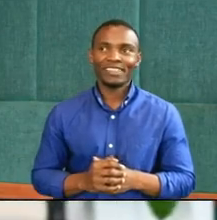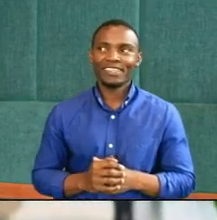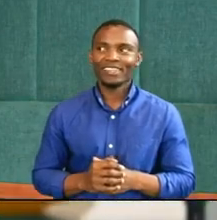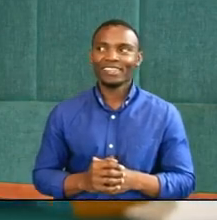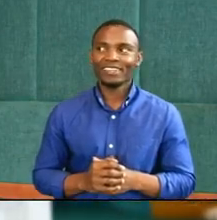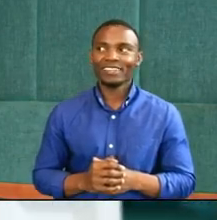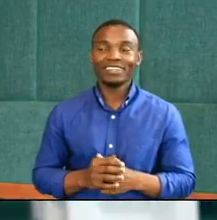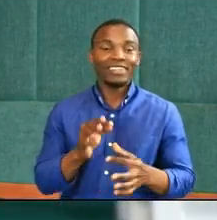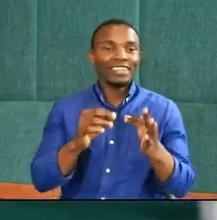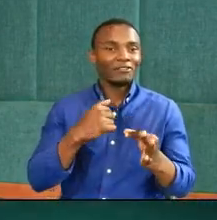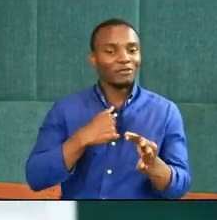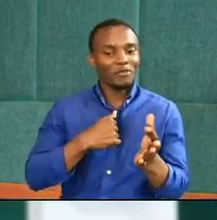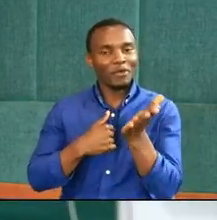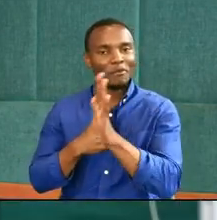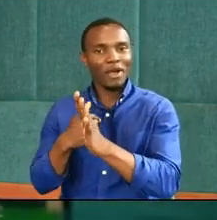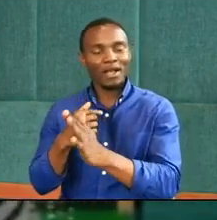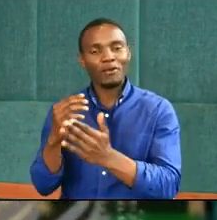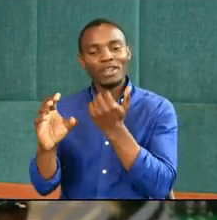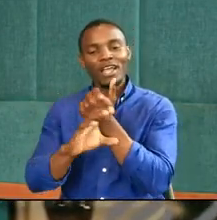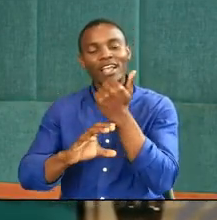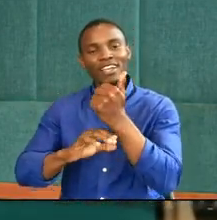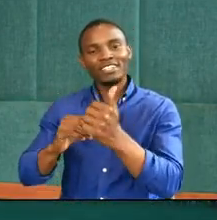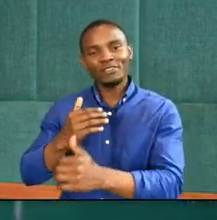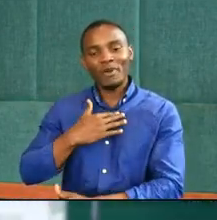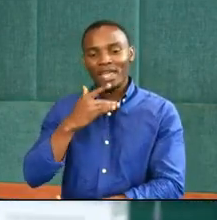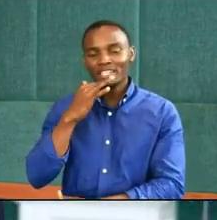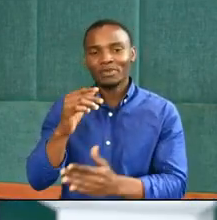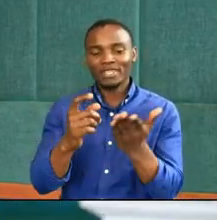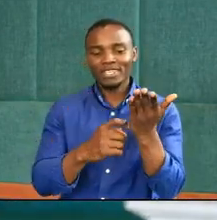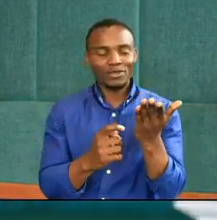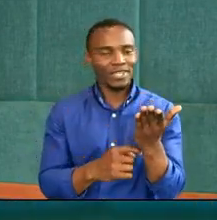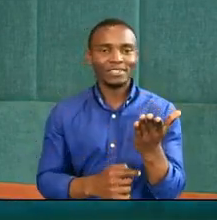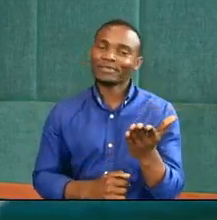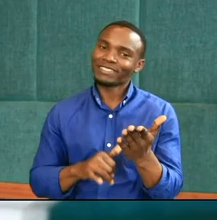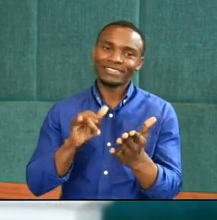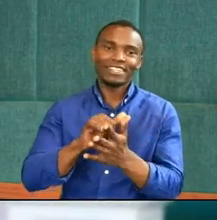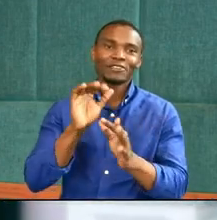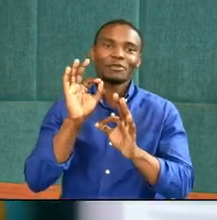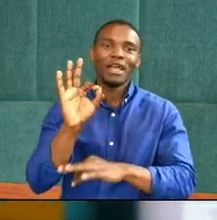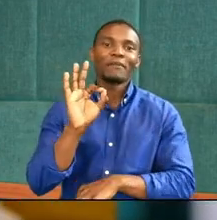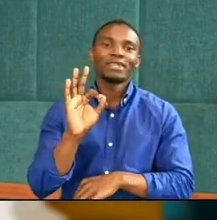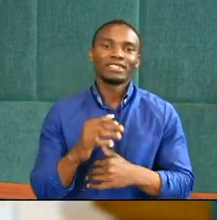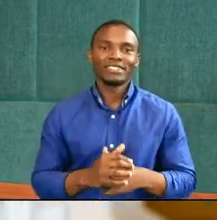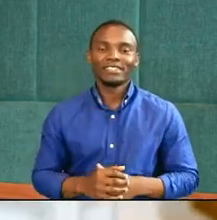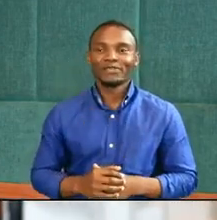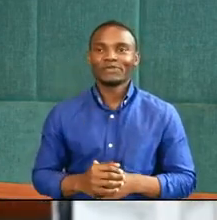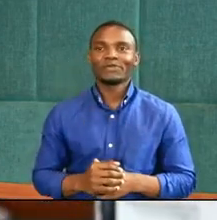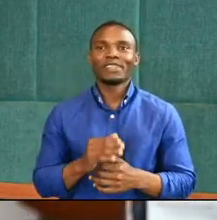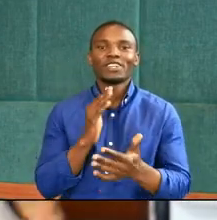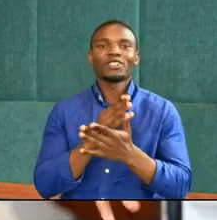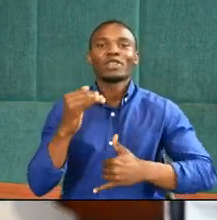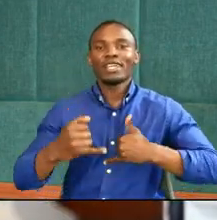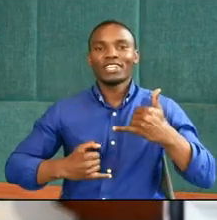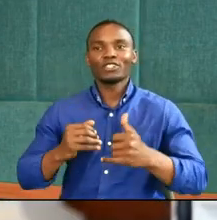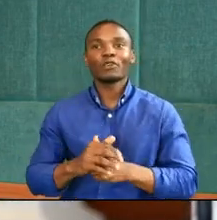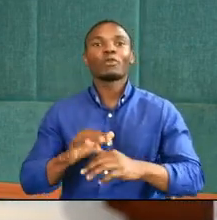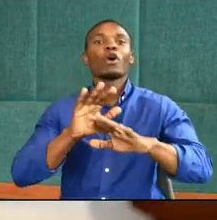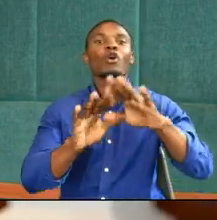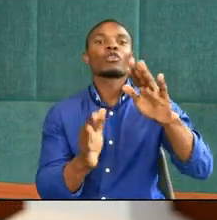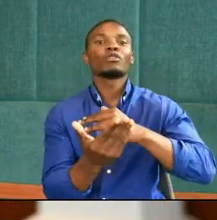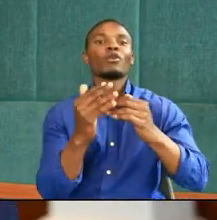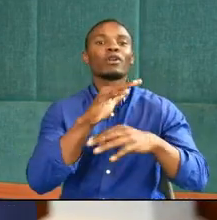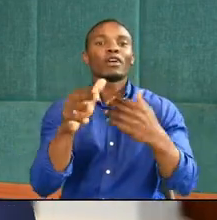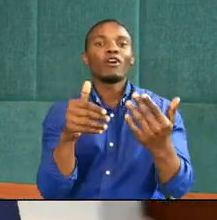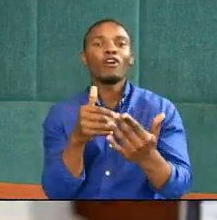speaking some Swahili, that would be good stuff. That would be good stuff. Really enjoyed. Okay, good morning,